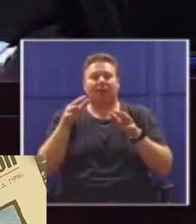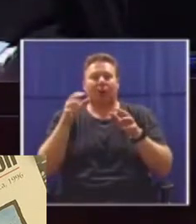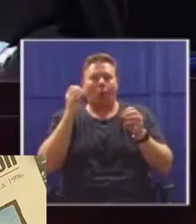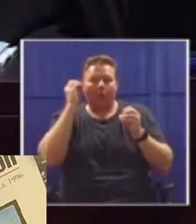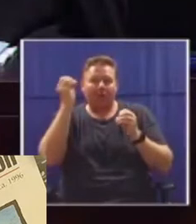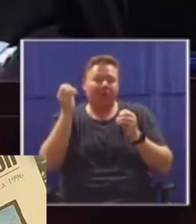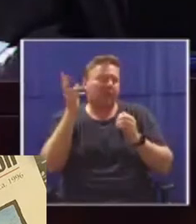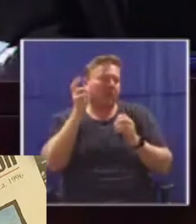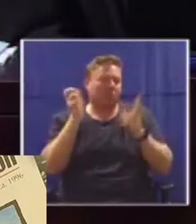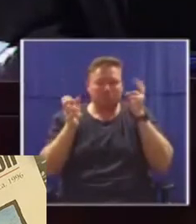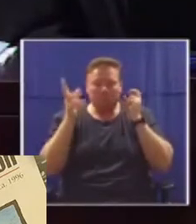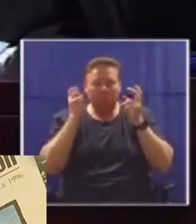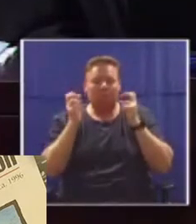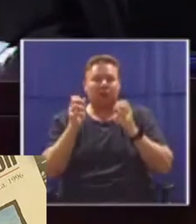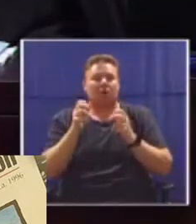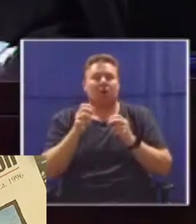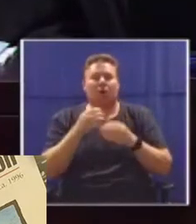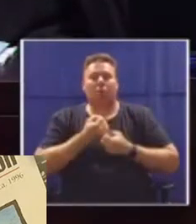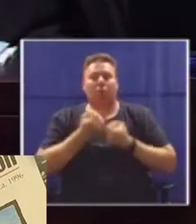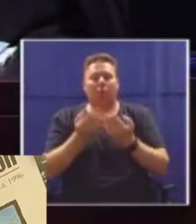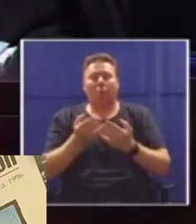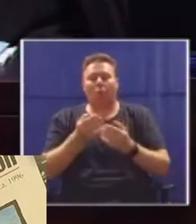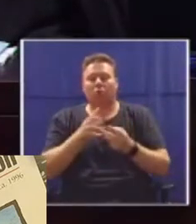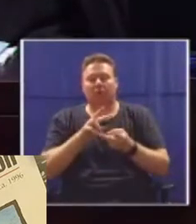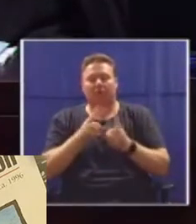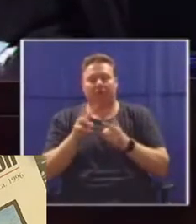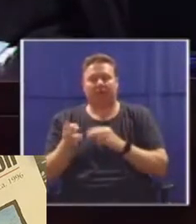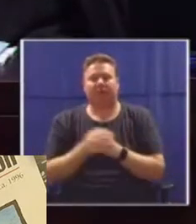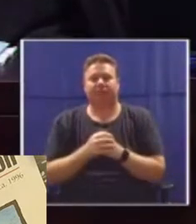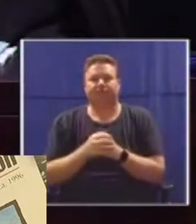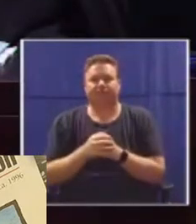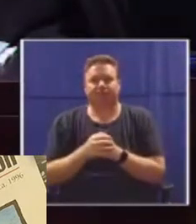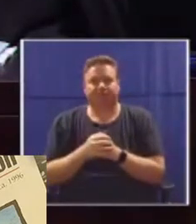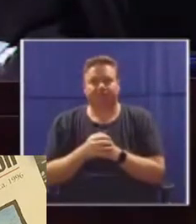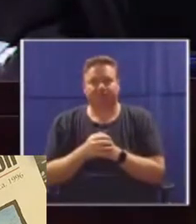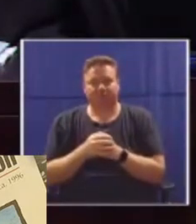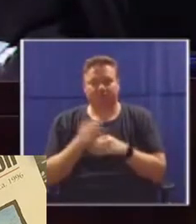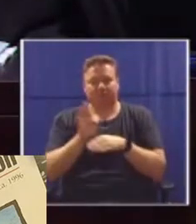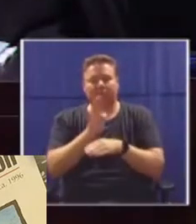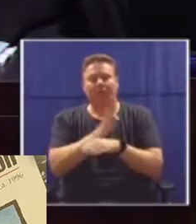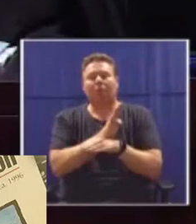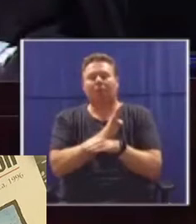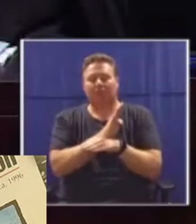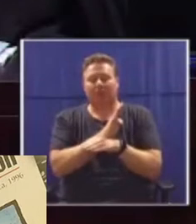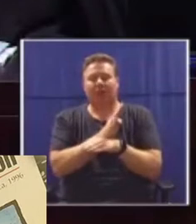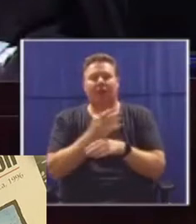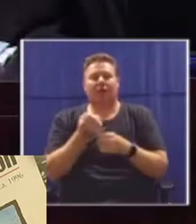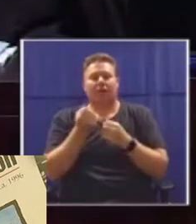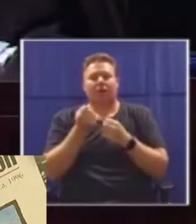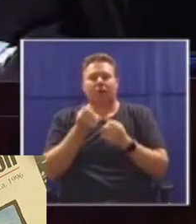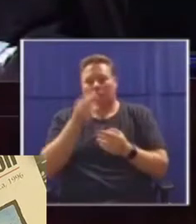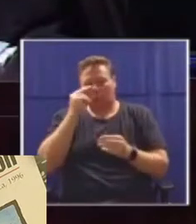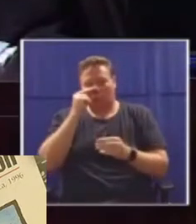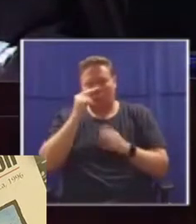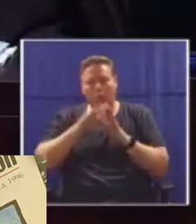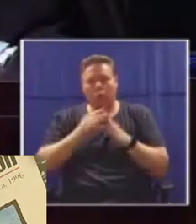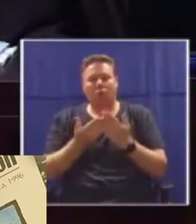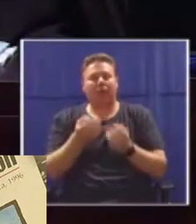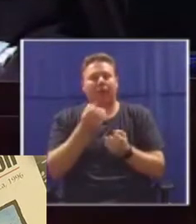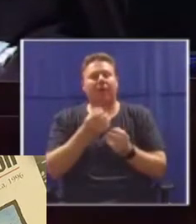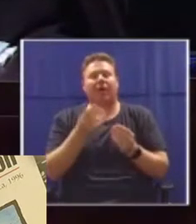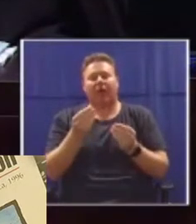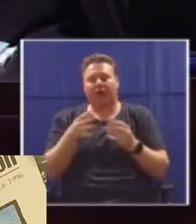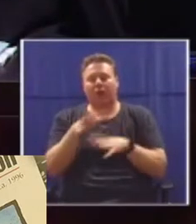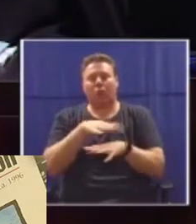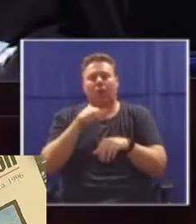comments on the proposed amendment. The bill was published for comments in national and regional newspapers on the Parliament